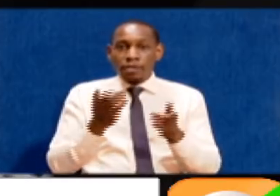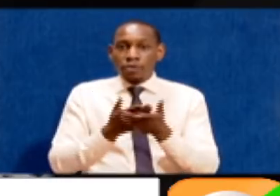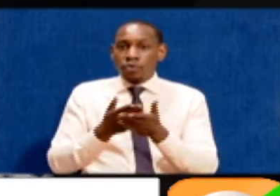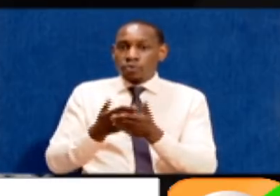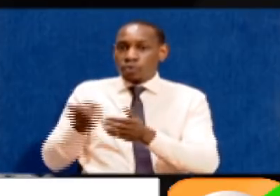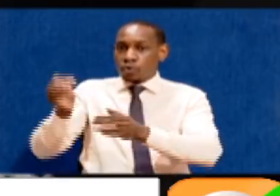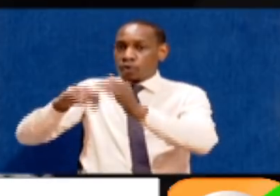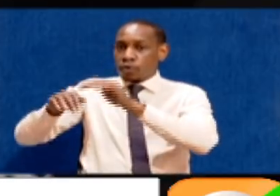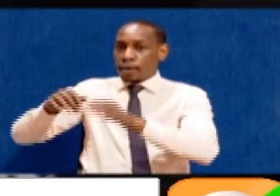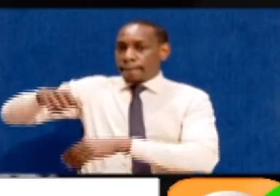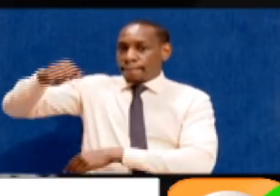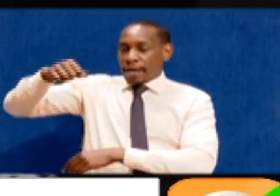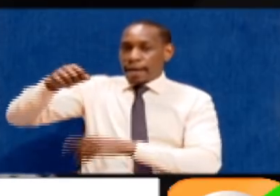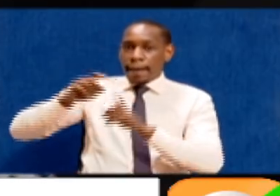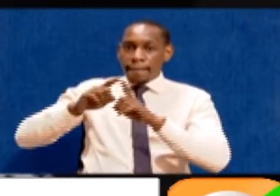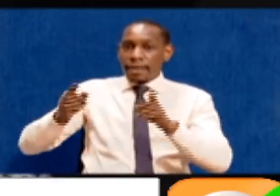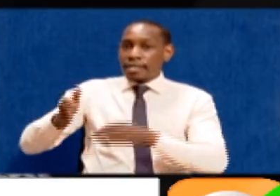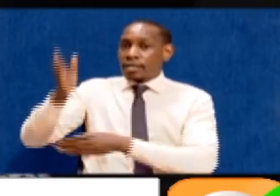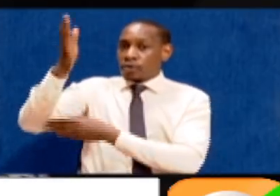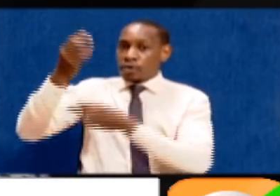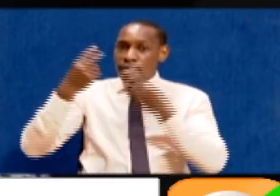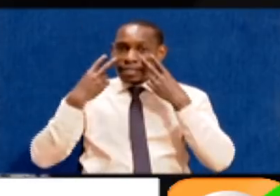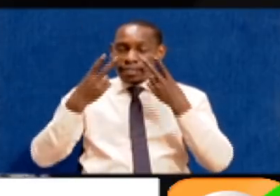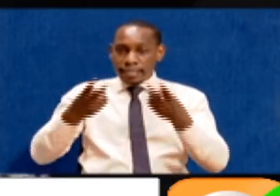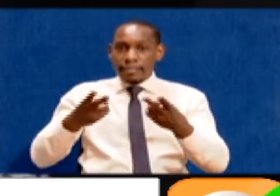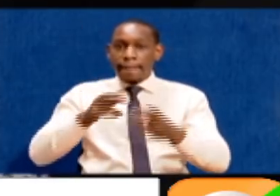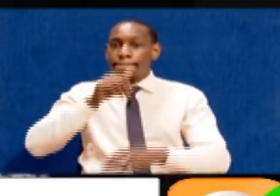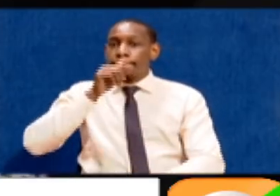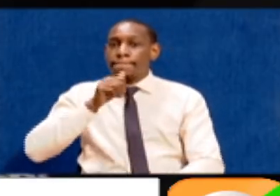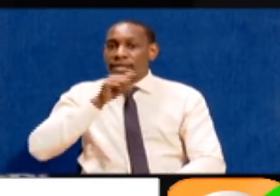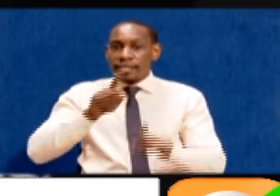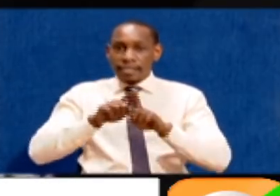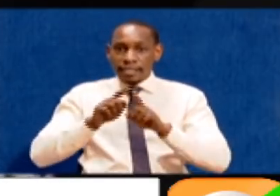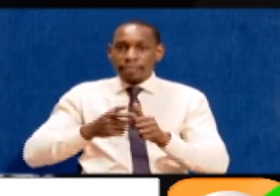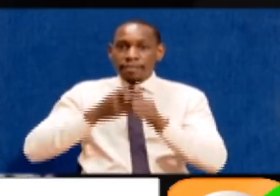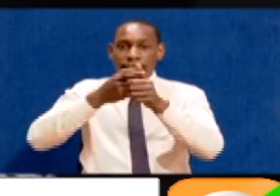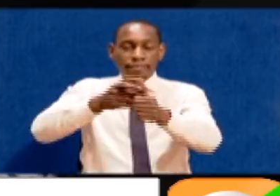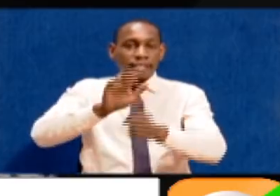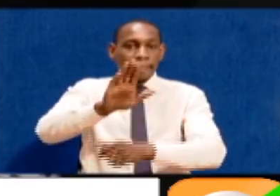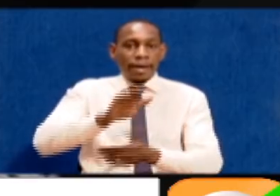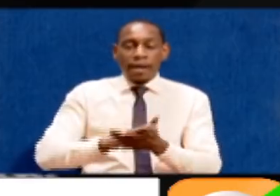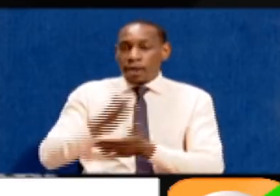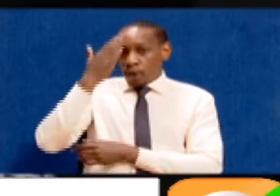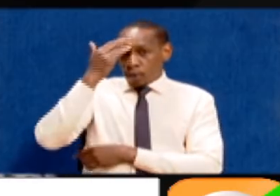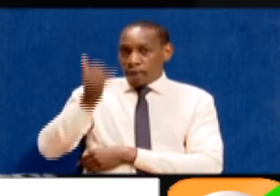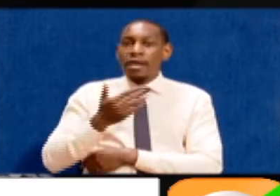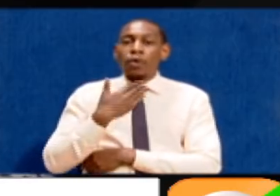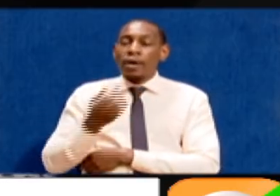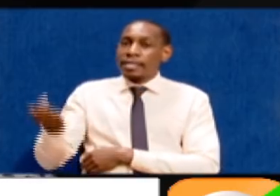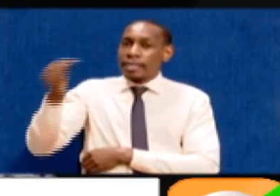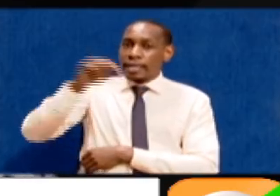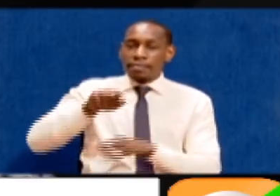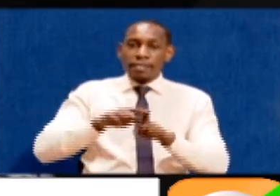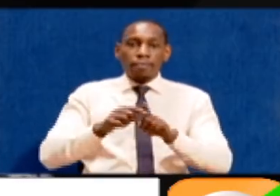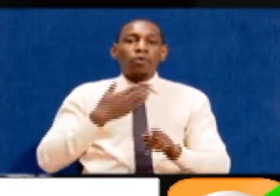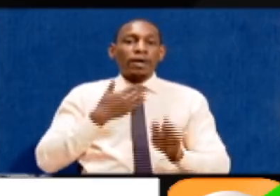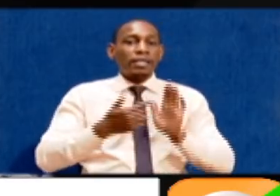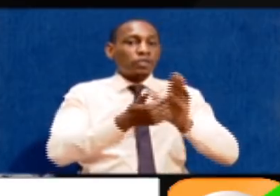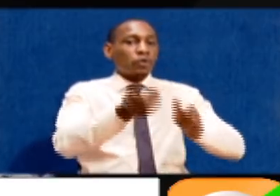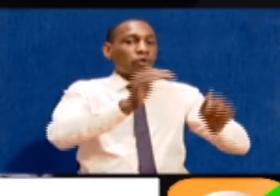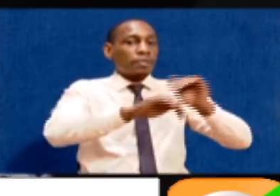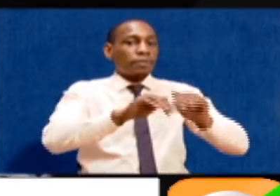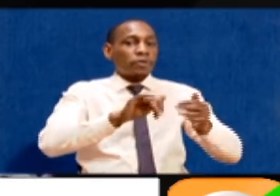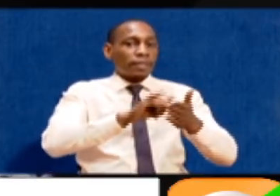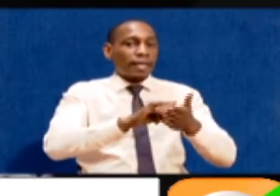put it in the offering bag, but the God who sees in secret rewards them. Mm-hmm. Why do you want to come and show us what